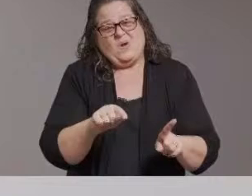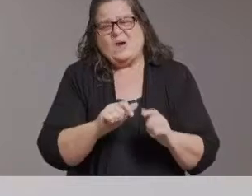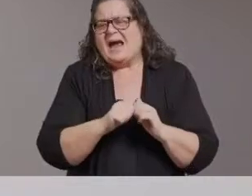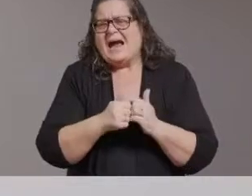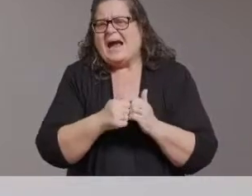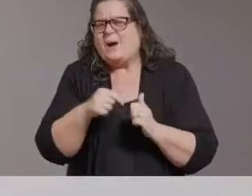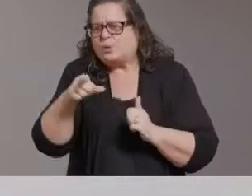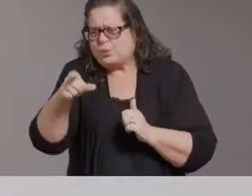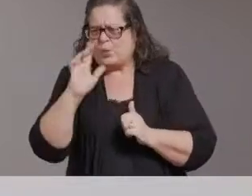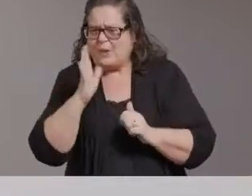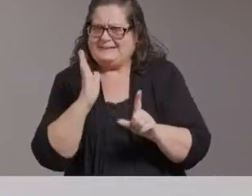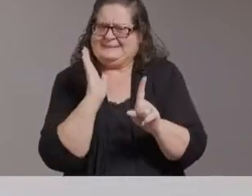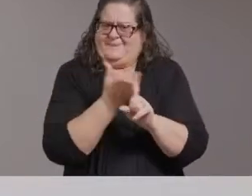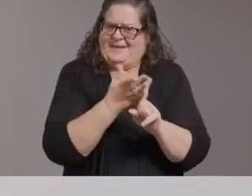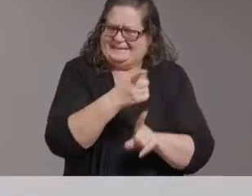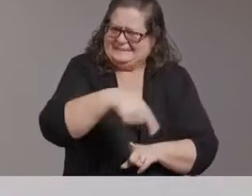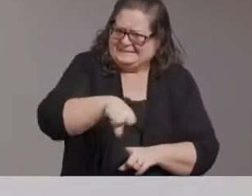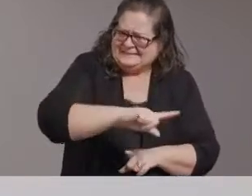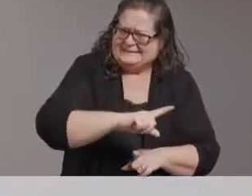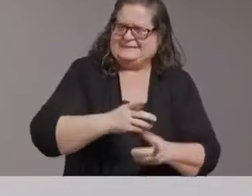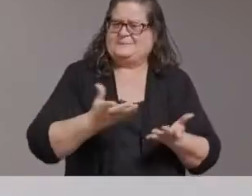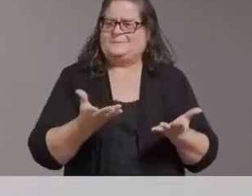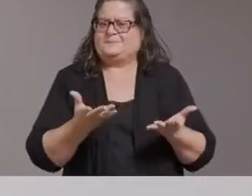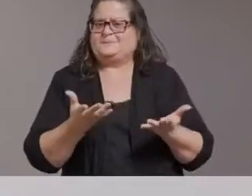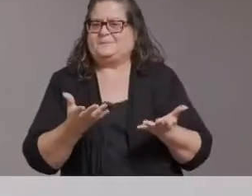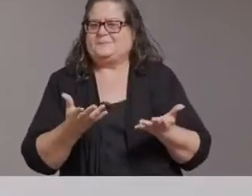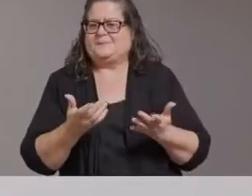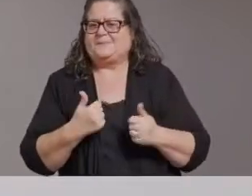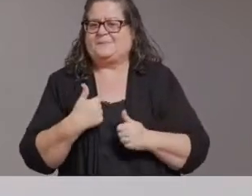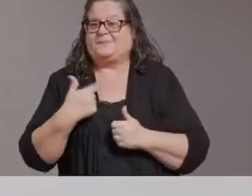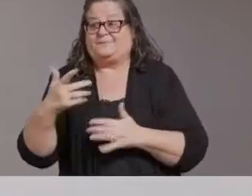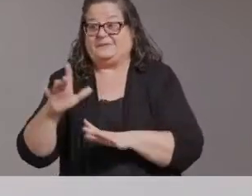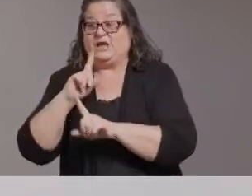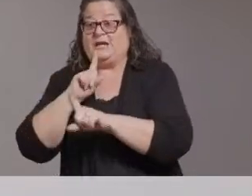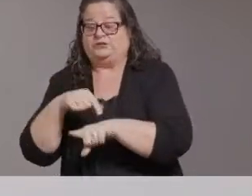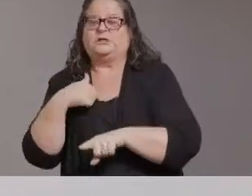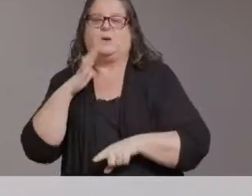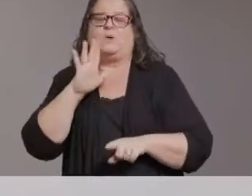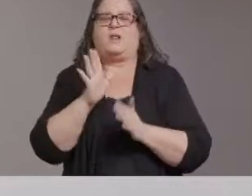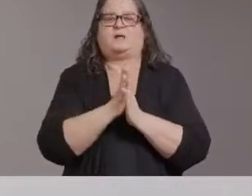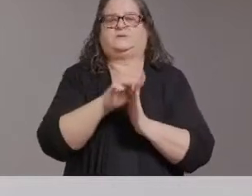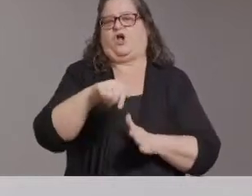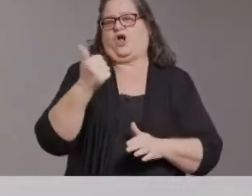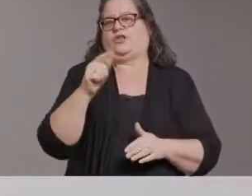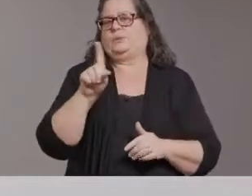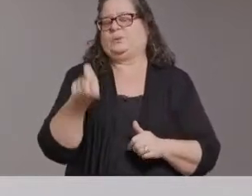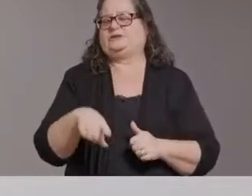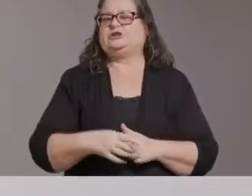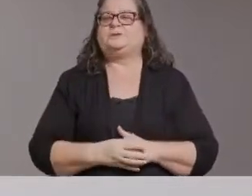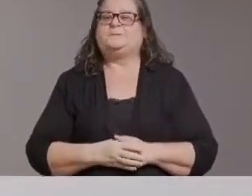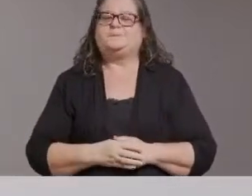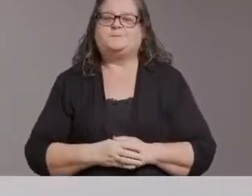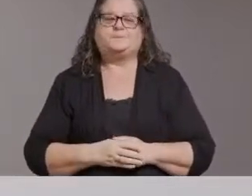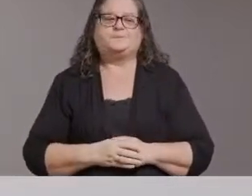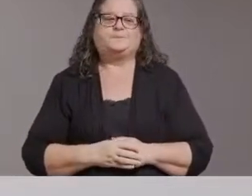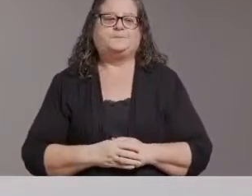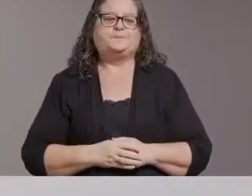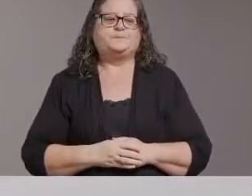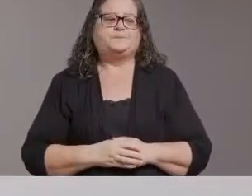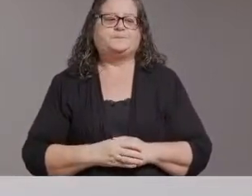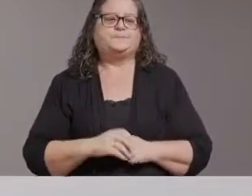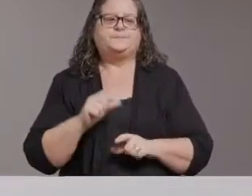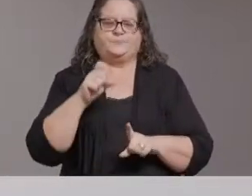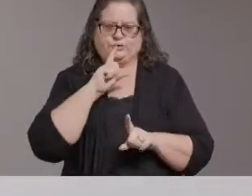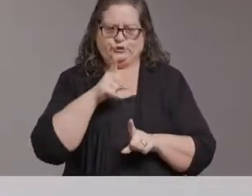me a little bit about that? And I'll have another question after. Yeah, sure. So, that's a great question, and it's something not only in